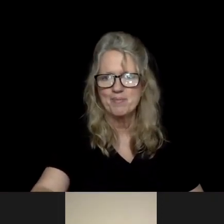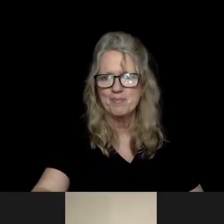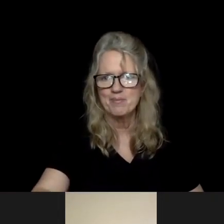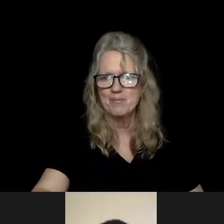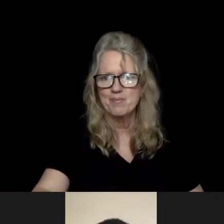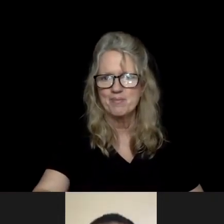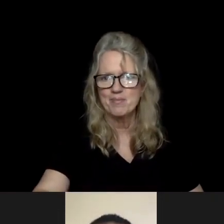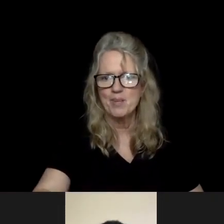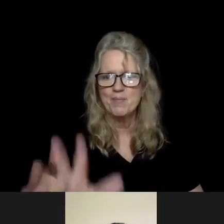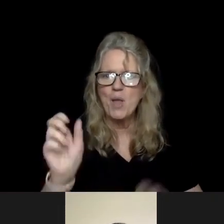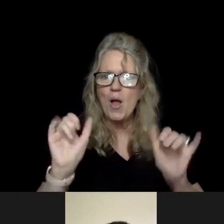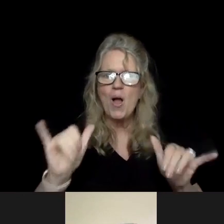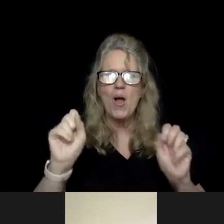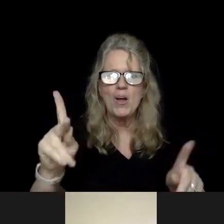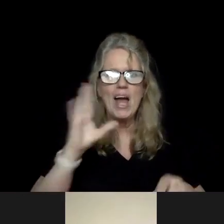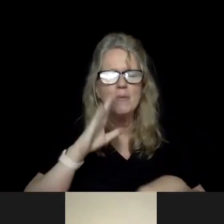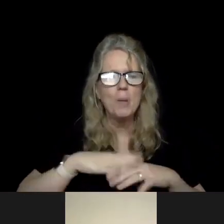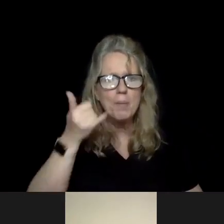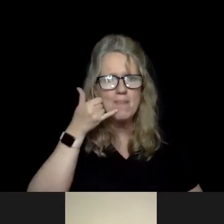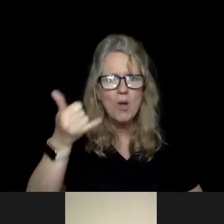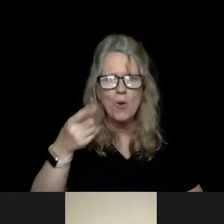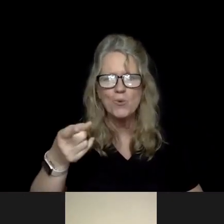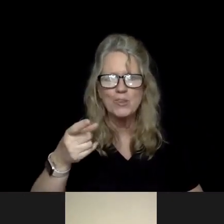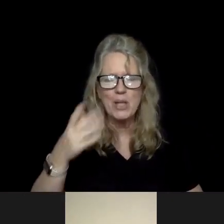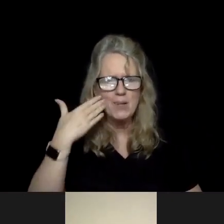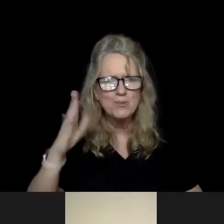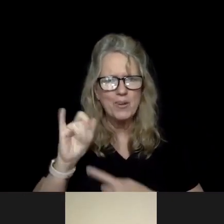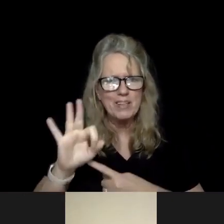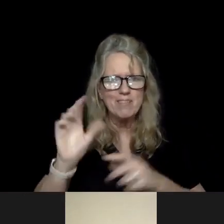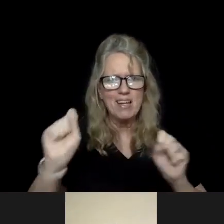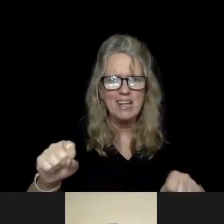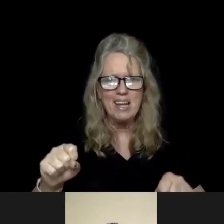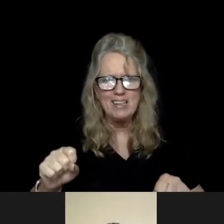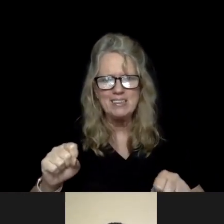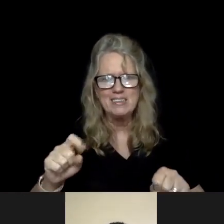Oh, okay. I'm on my phone, so I don't know if I can.